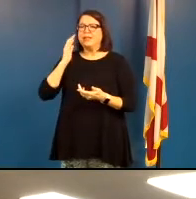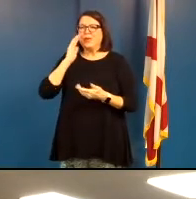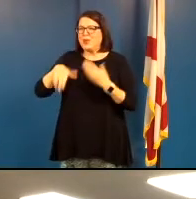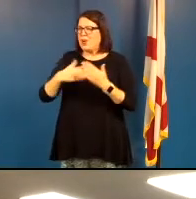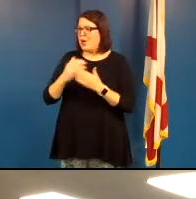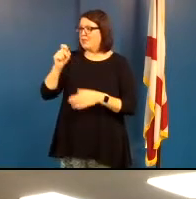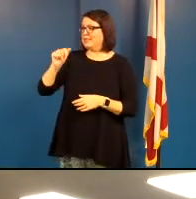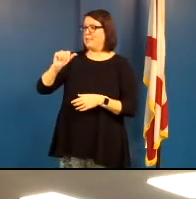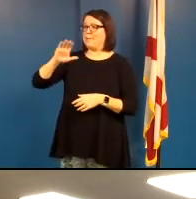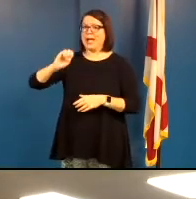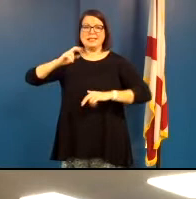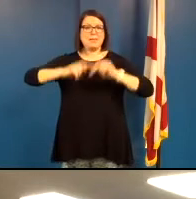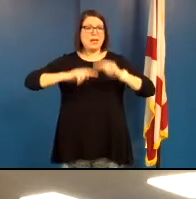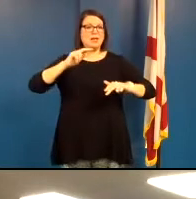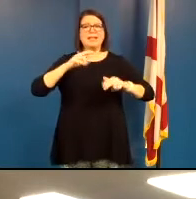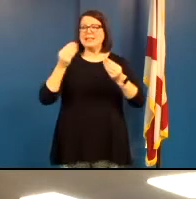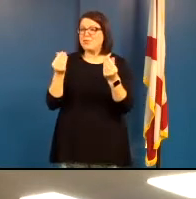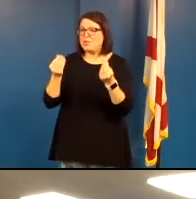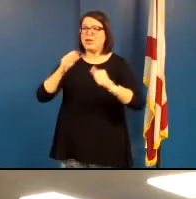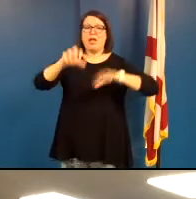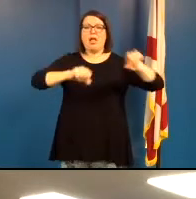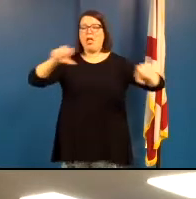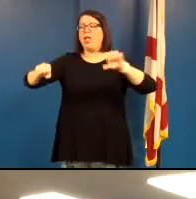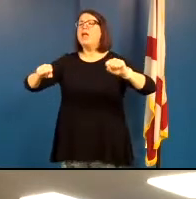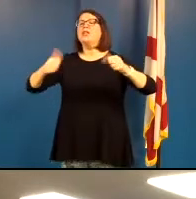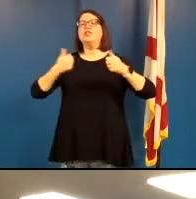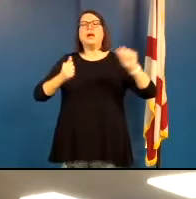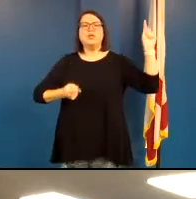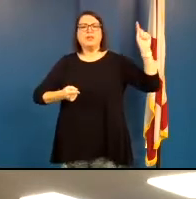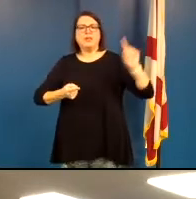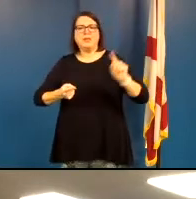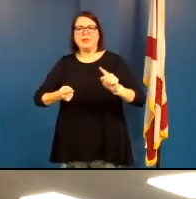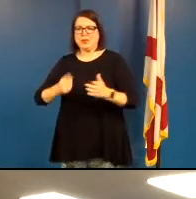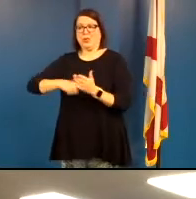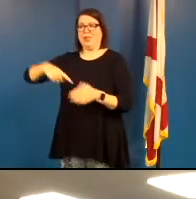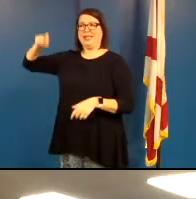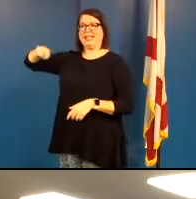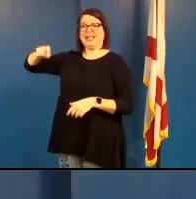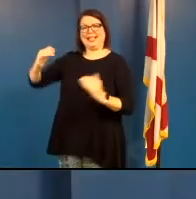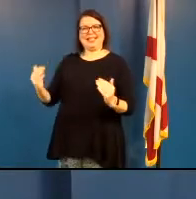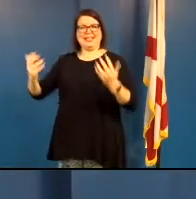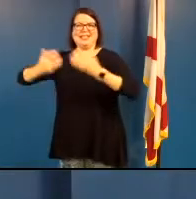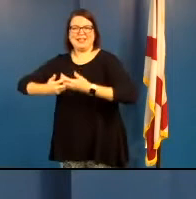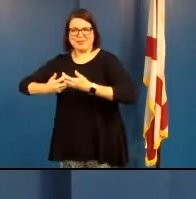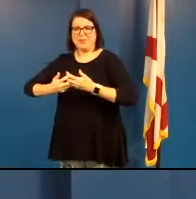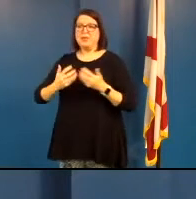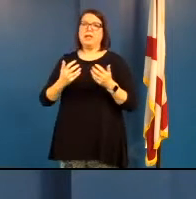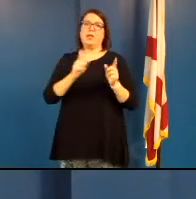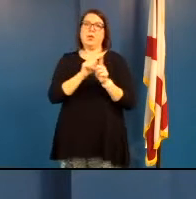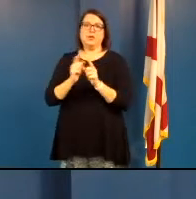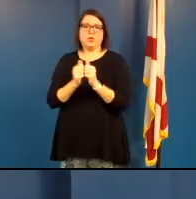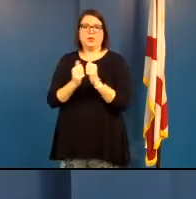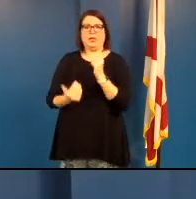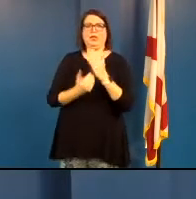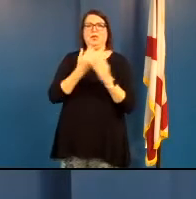acknowledging that especially this year with the evolution of an even greater participation online. Mm-hmm. 2 weeks ago, I think,